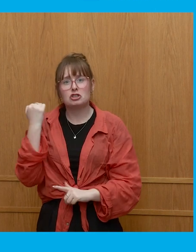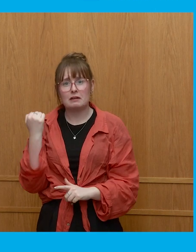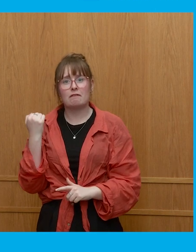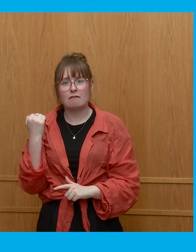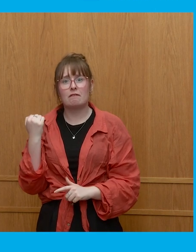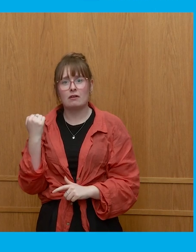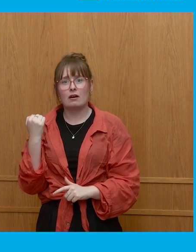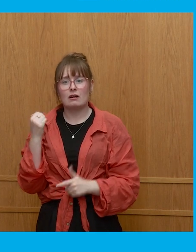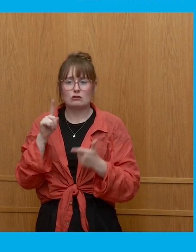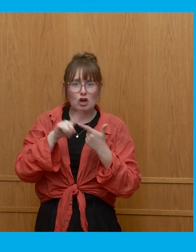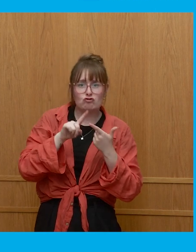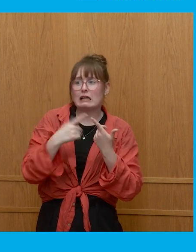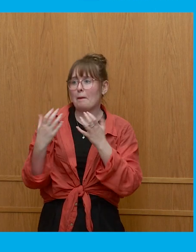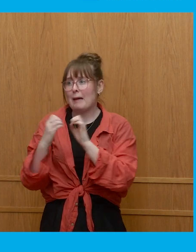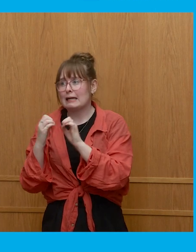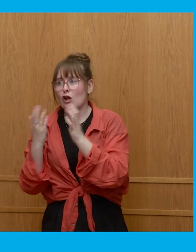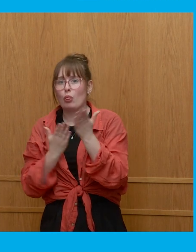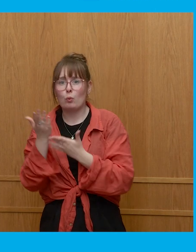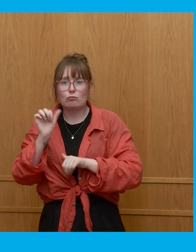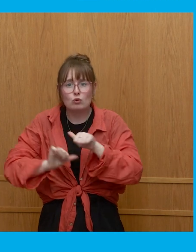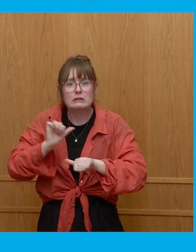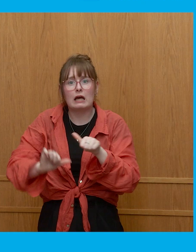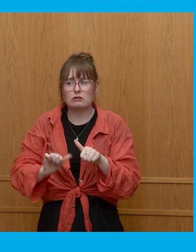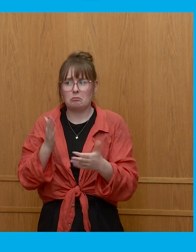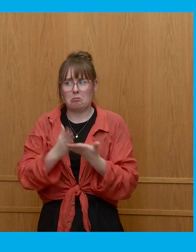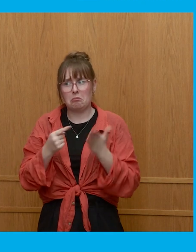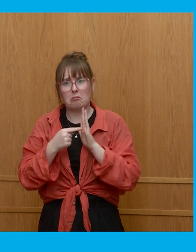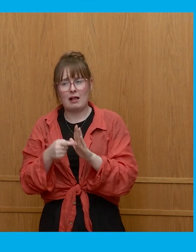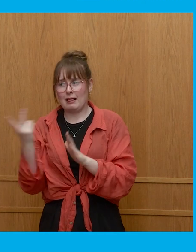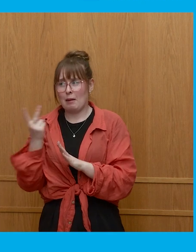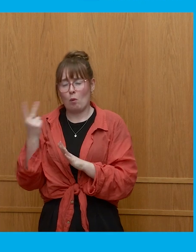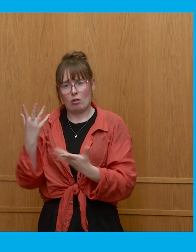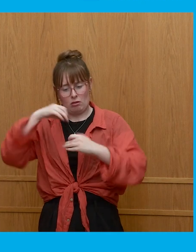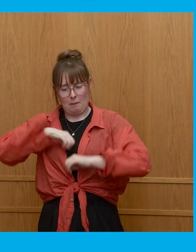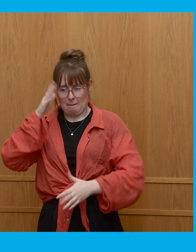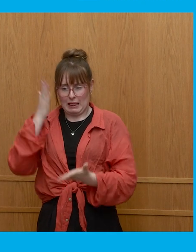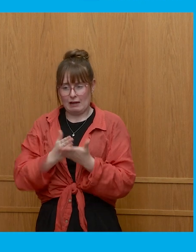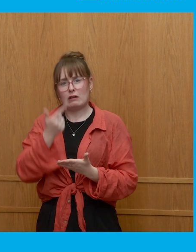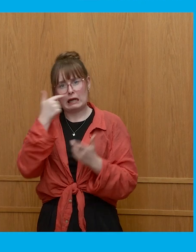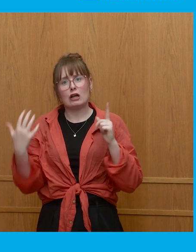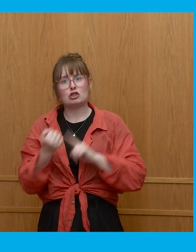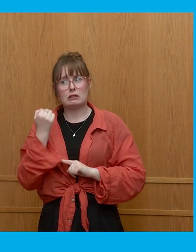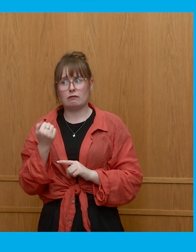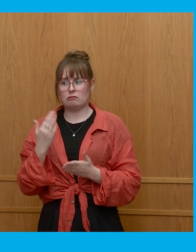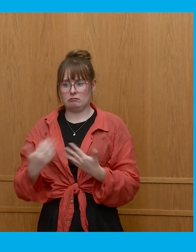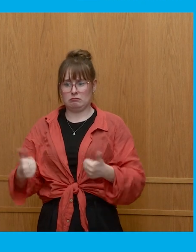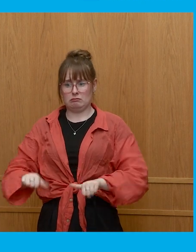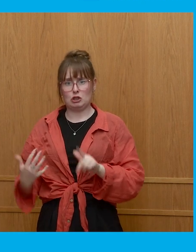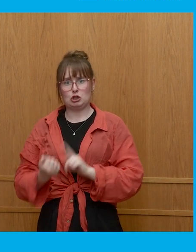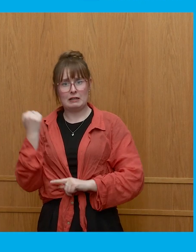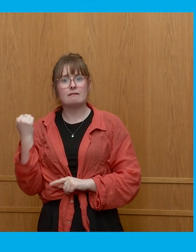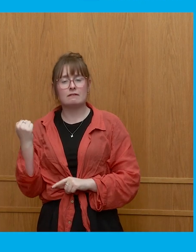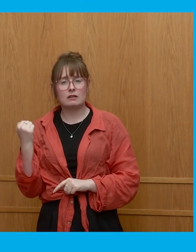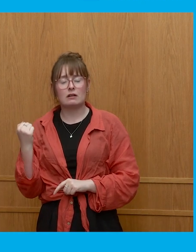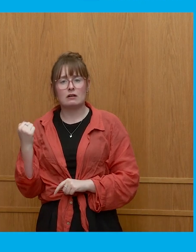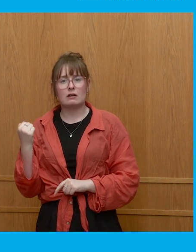that Enrique and Benedetta through this project and others embodied as well. And it's so easy in the maelstrom of what we do, this